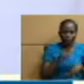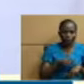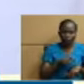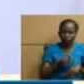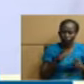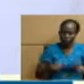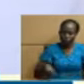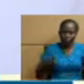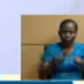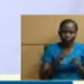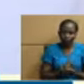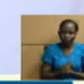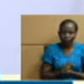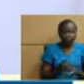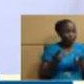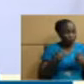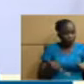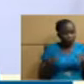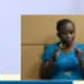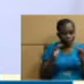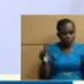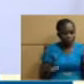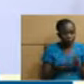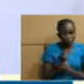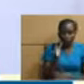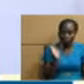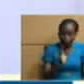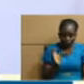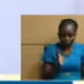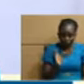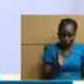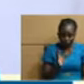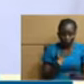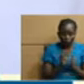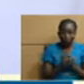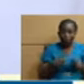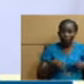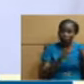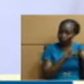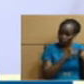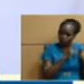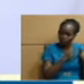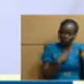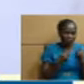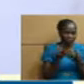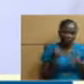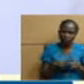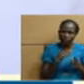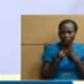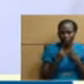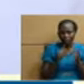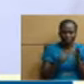And for us as the Equal Opportunities Commission, given our mandate and what I usually talk about, issues